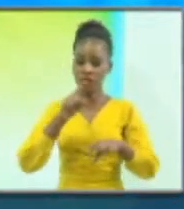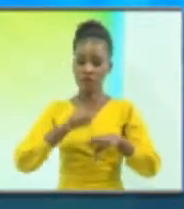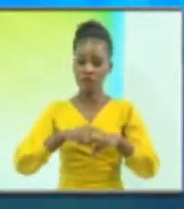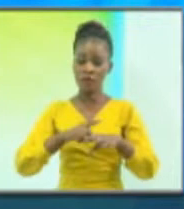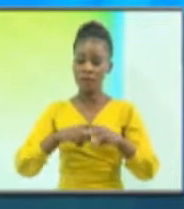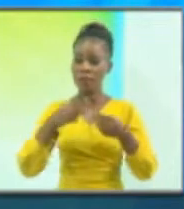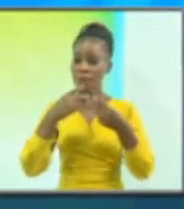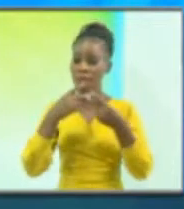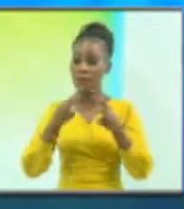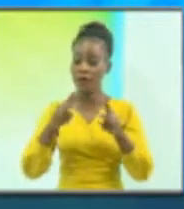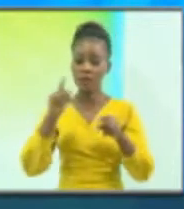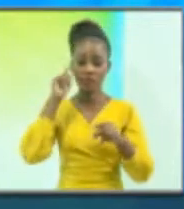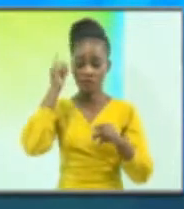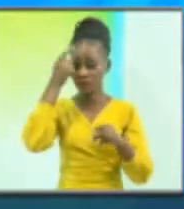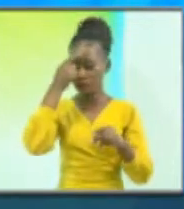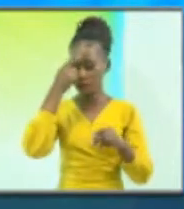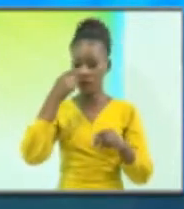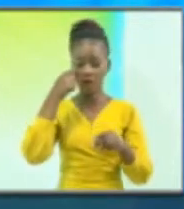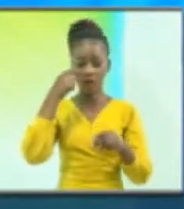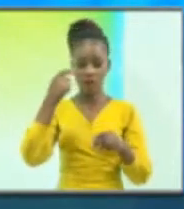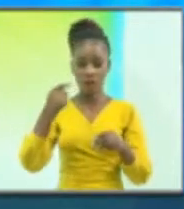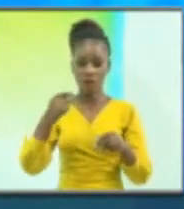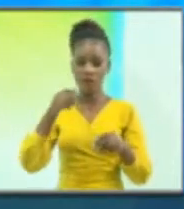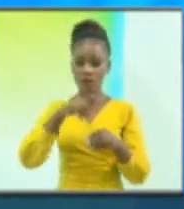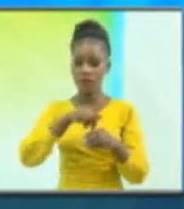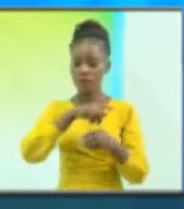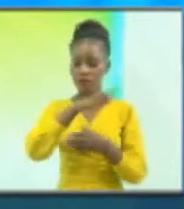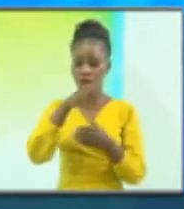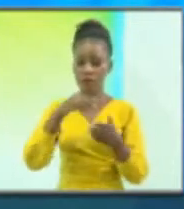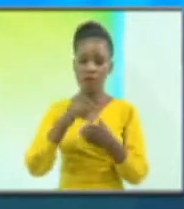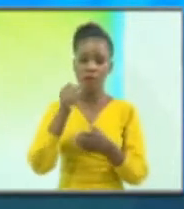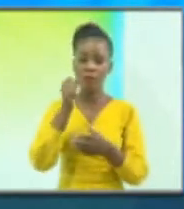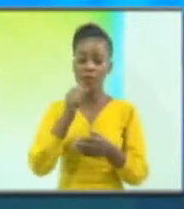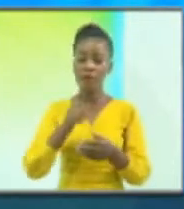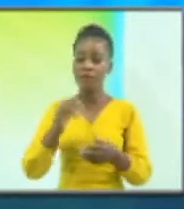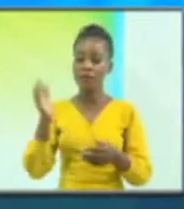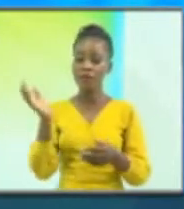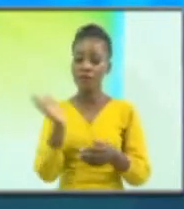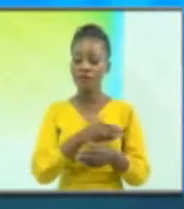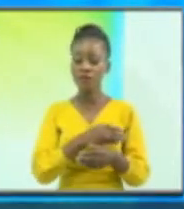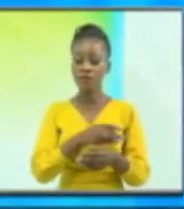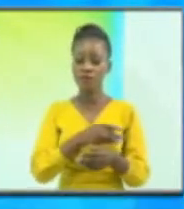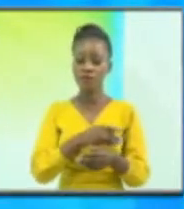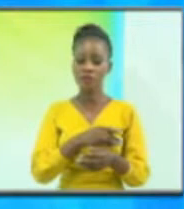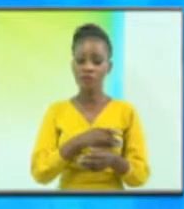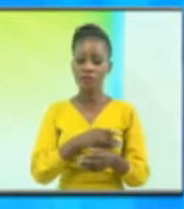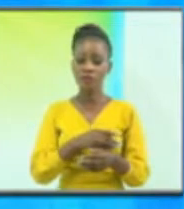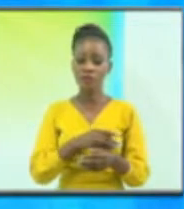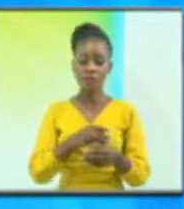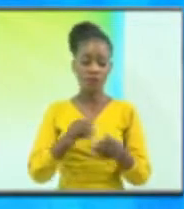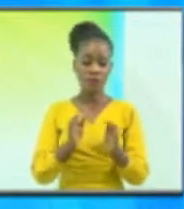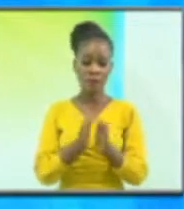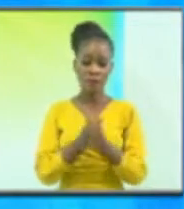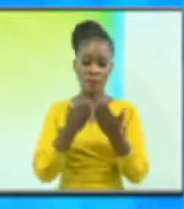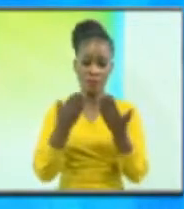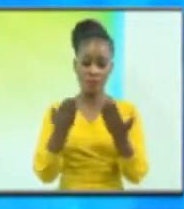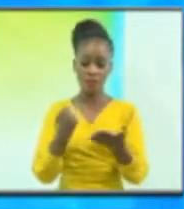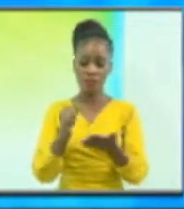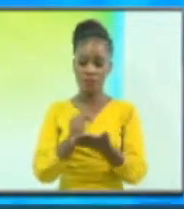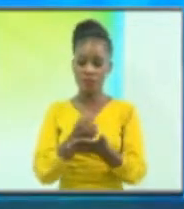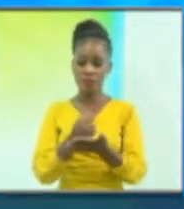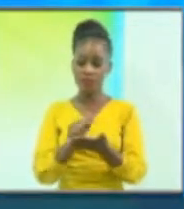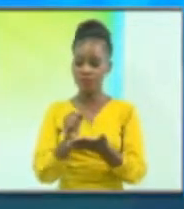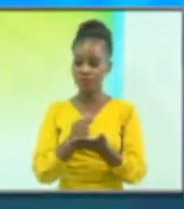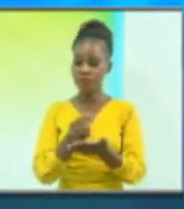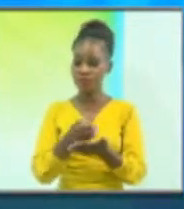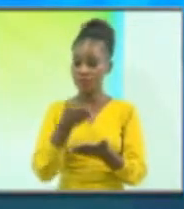very year, when the government decided to phase out the old machine readable